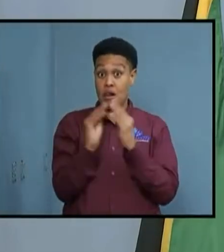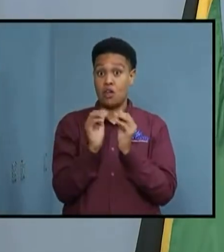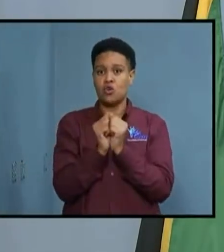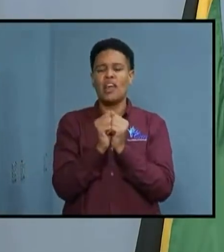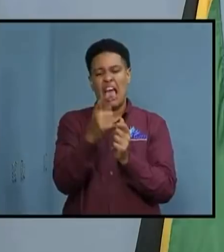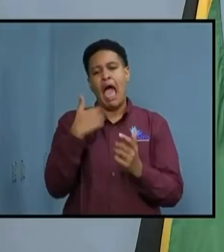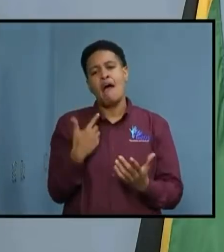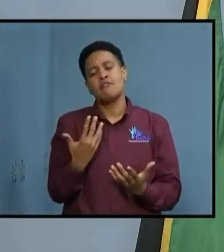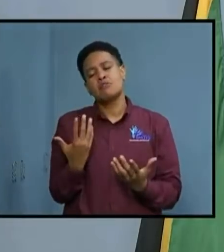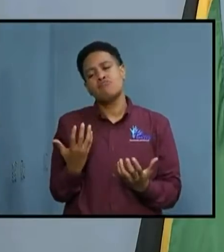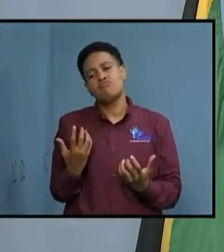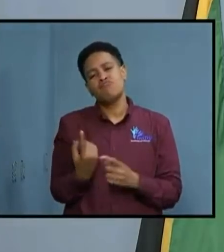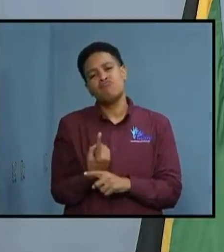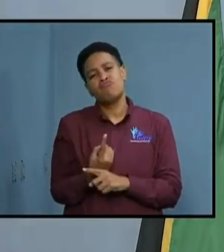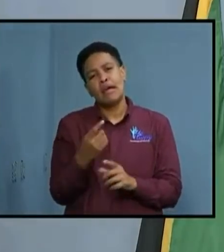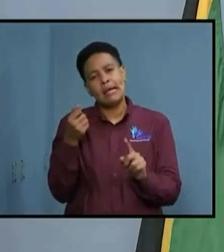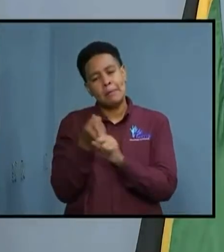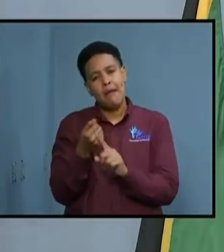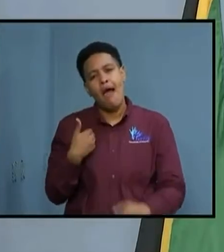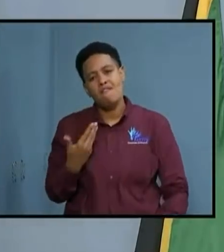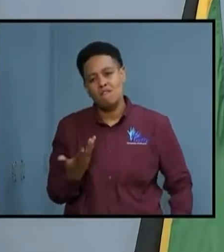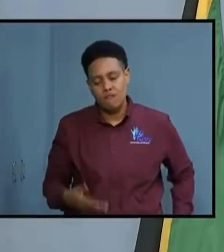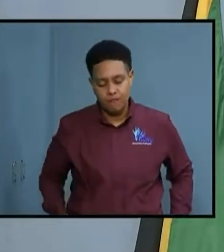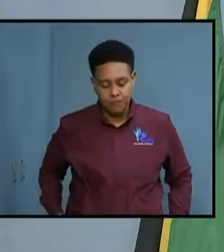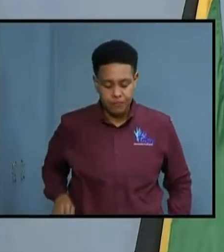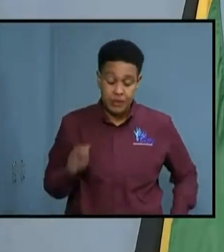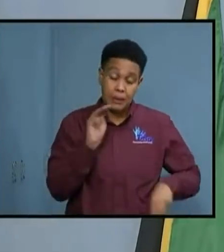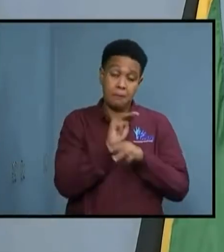effect. Minister Tufton.